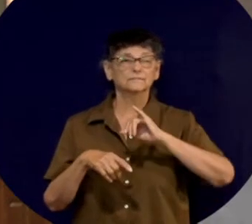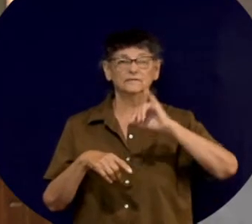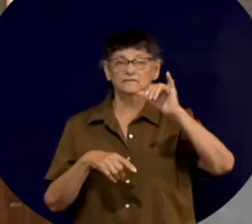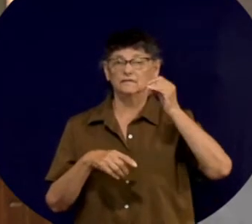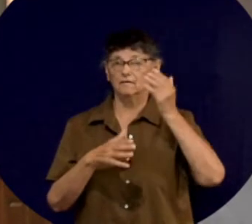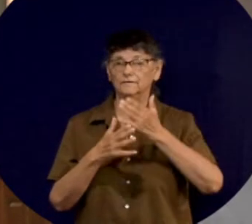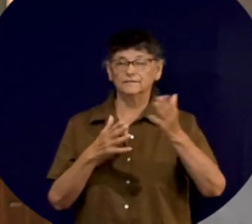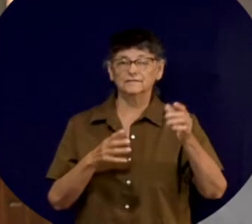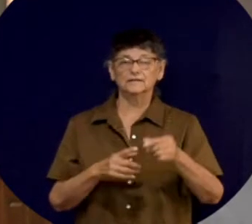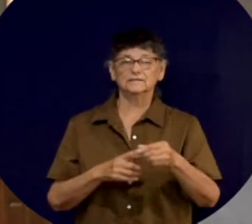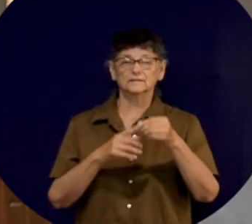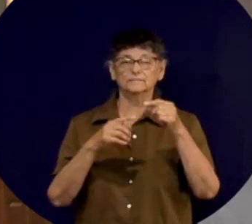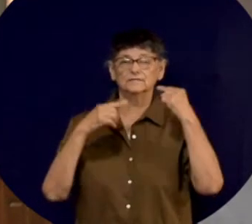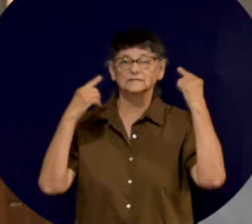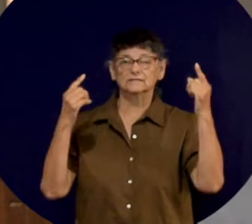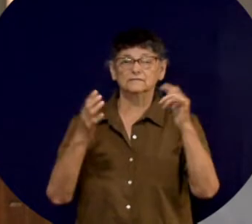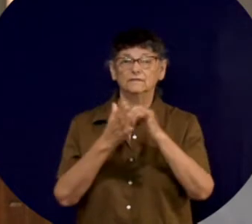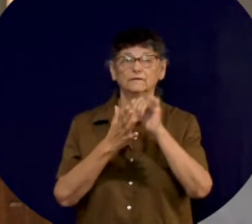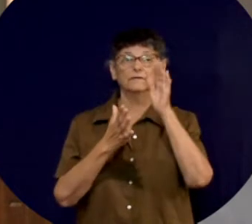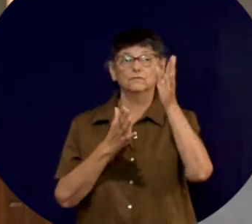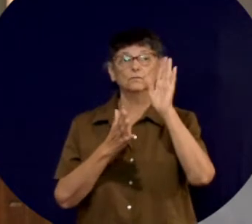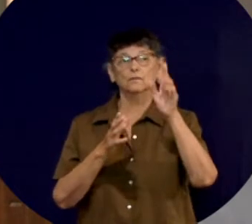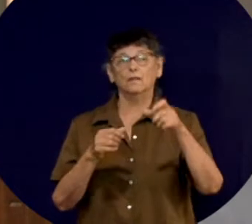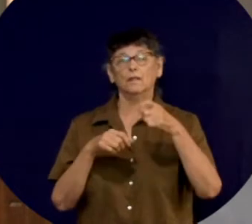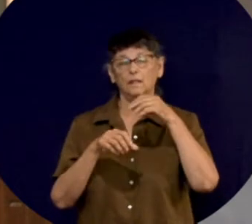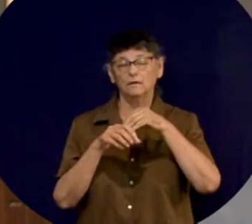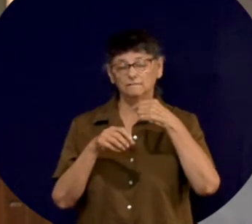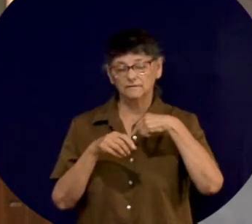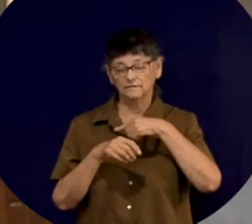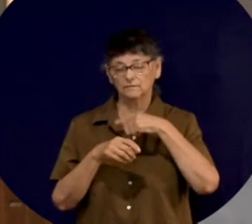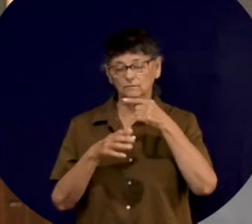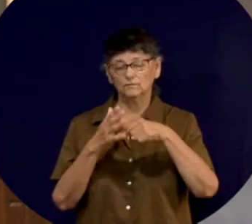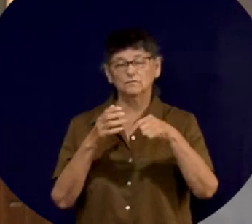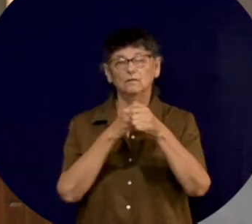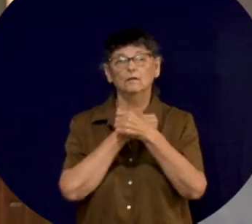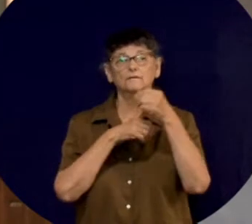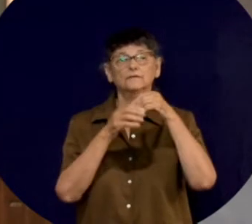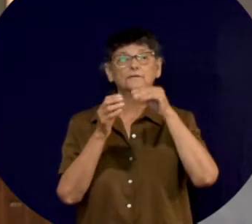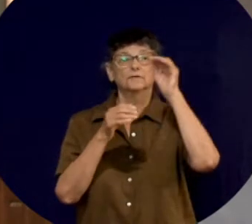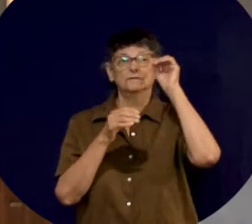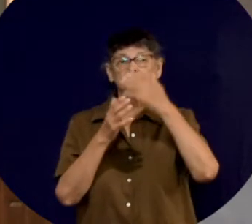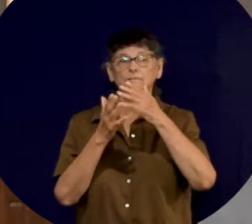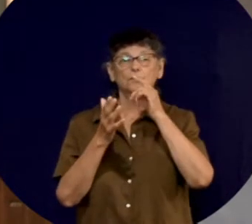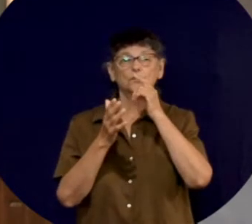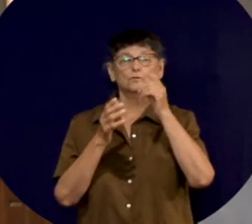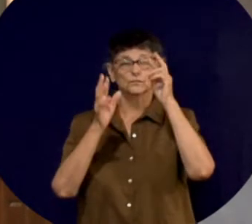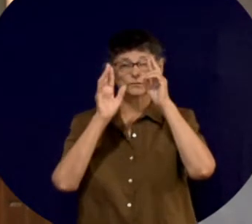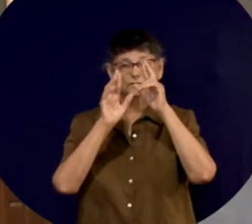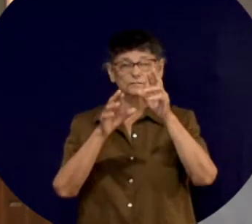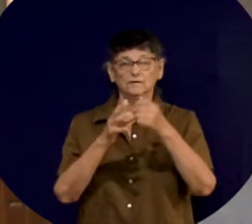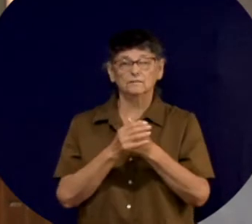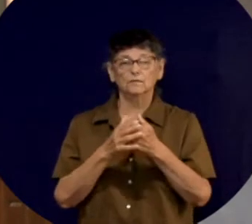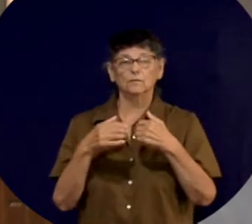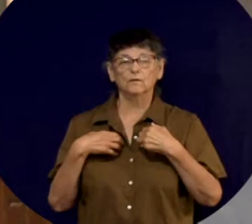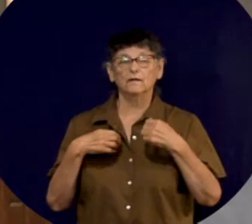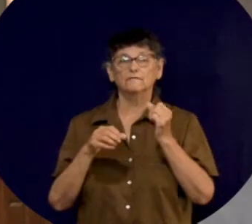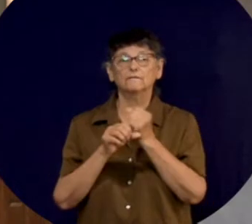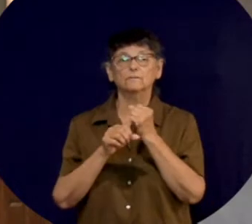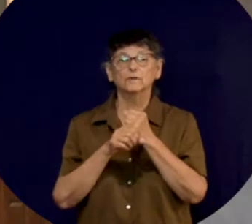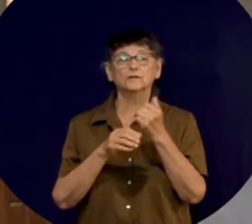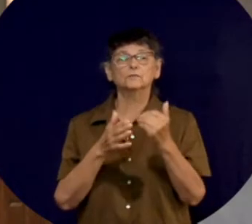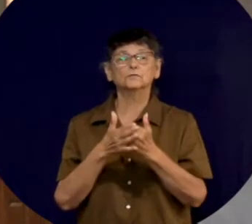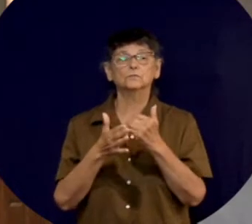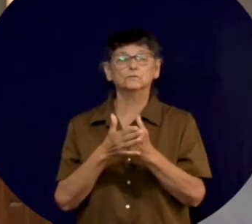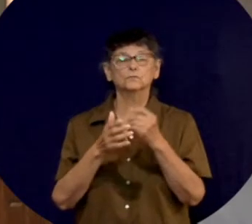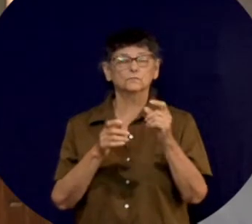in all things but sin, so that you might love in us what you loved in your Son, by whose obedience we have been restored